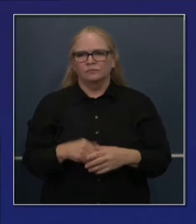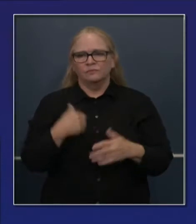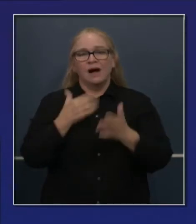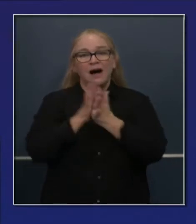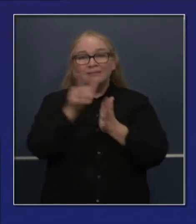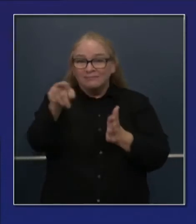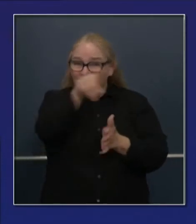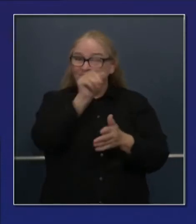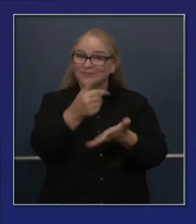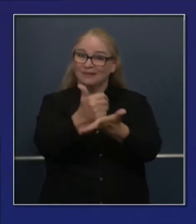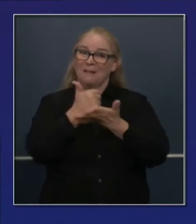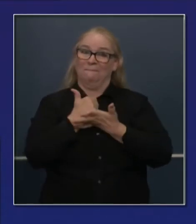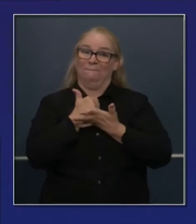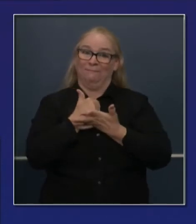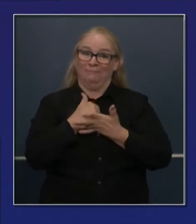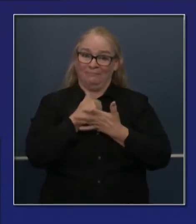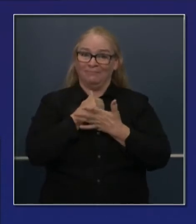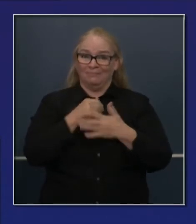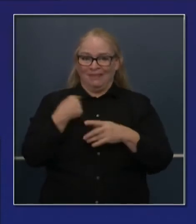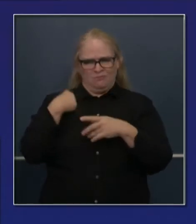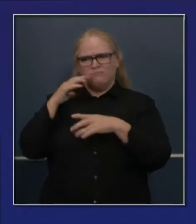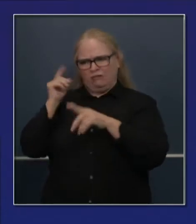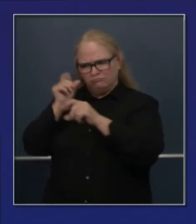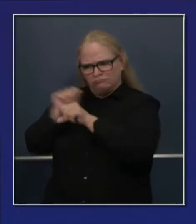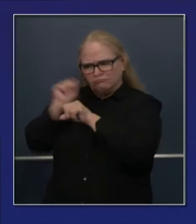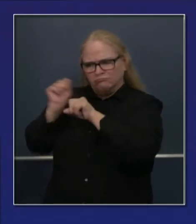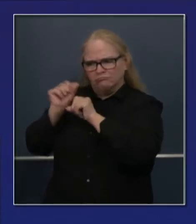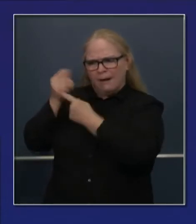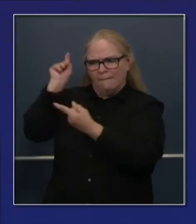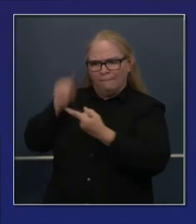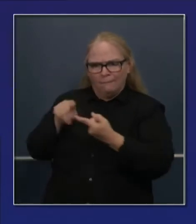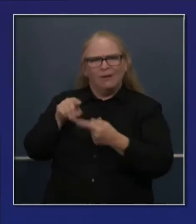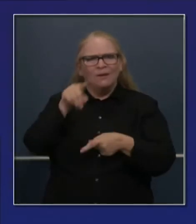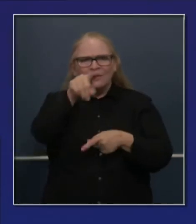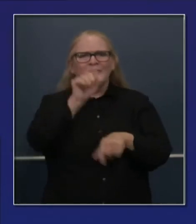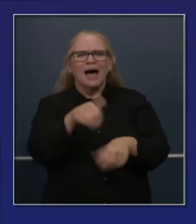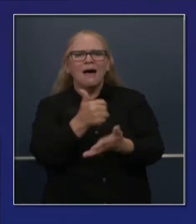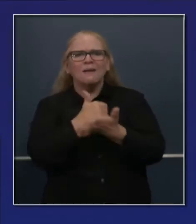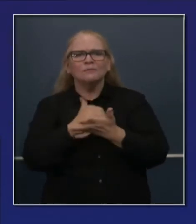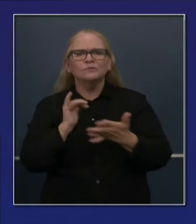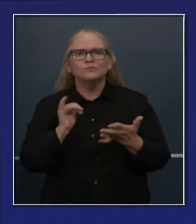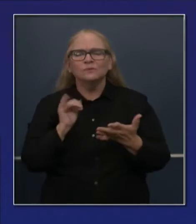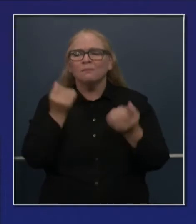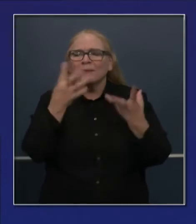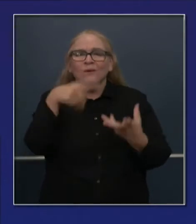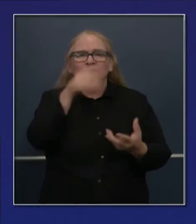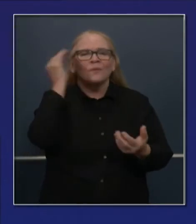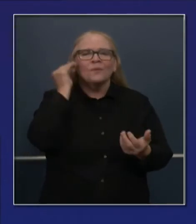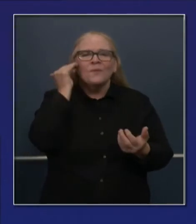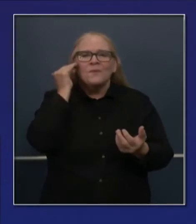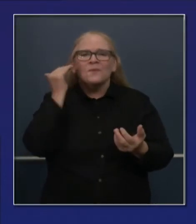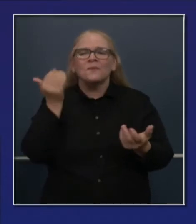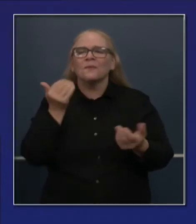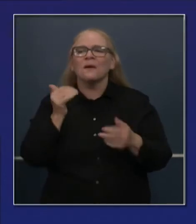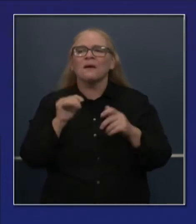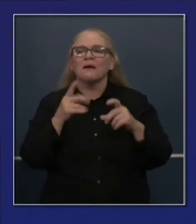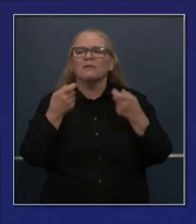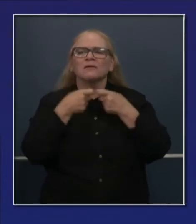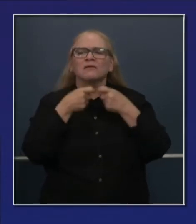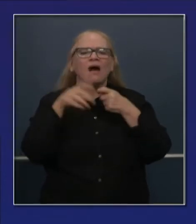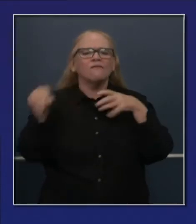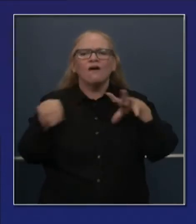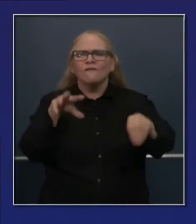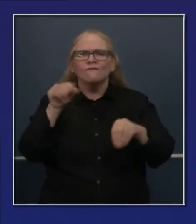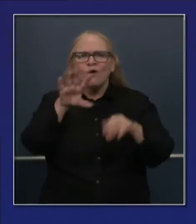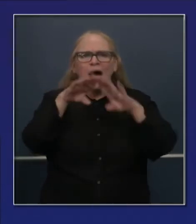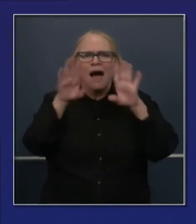us mitigate this moment by doing what you can. And many of you are well aware, living in the West Coast of the